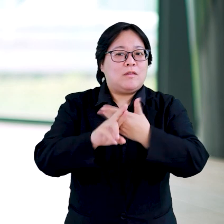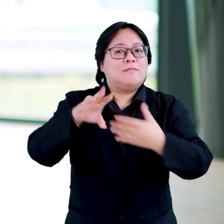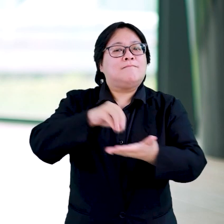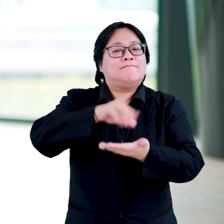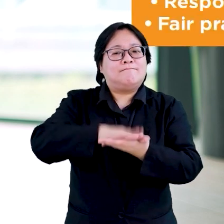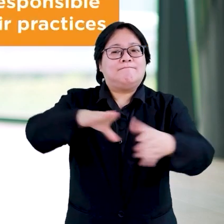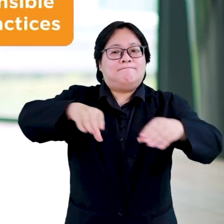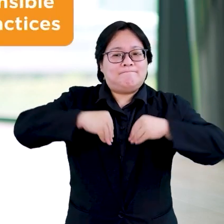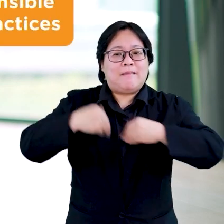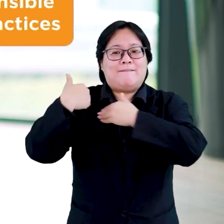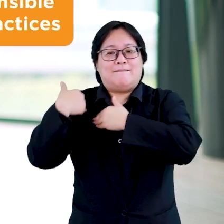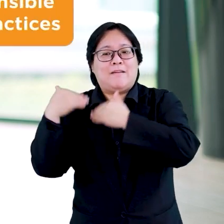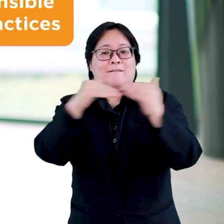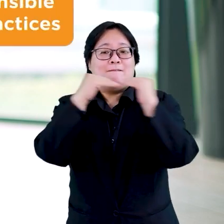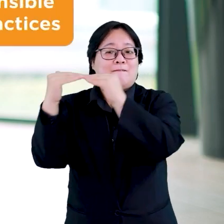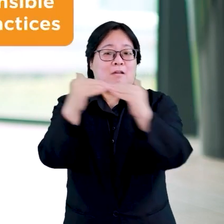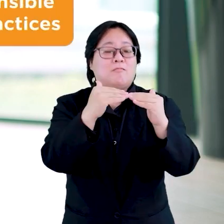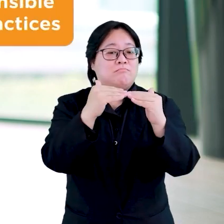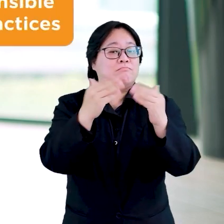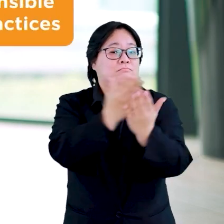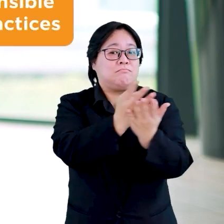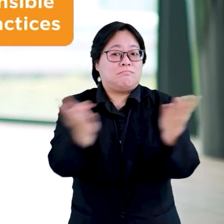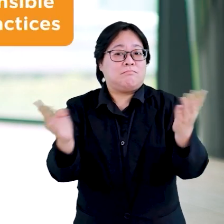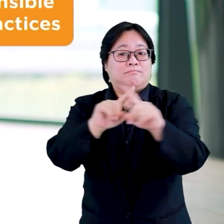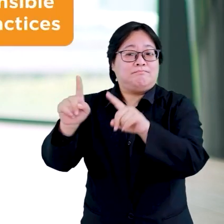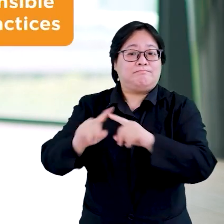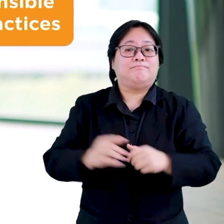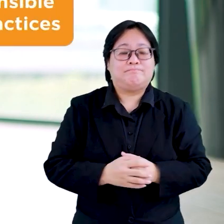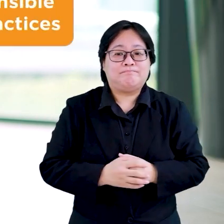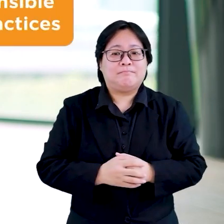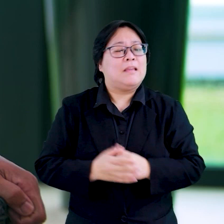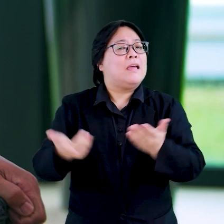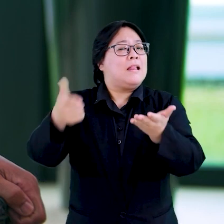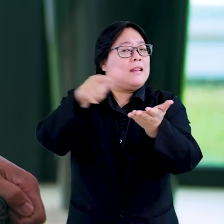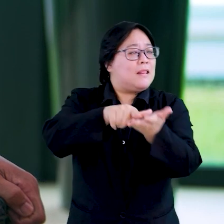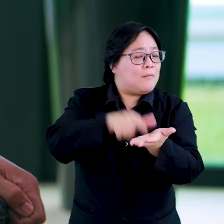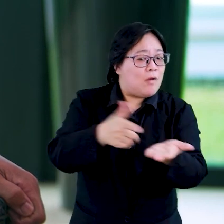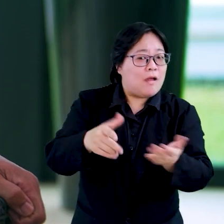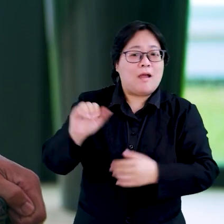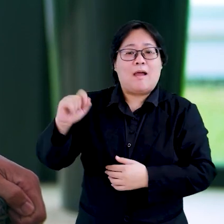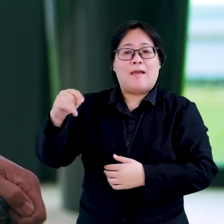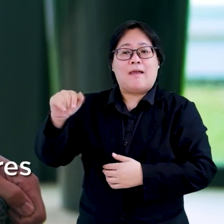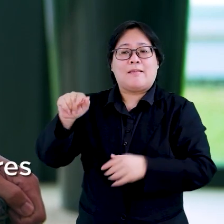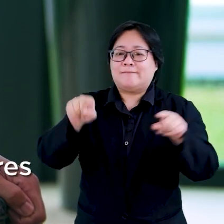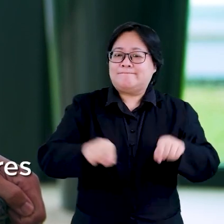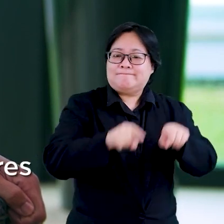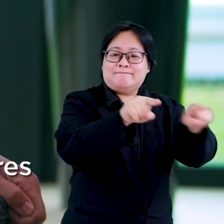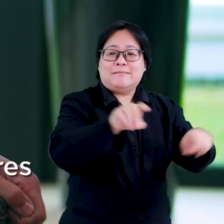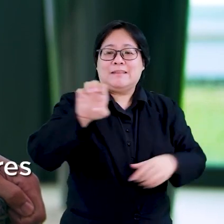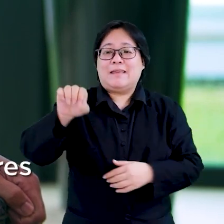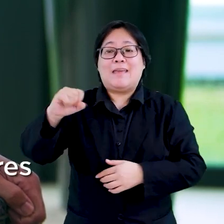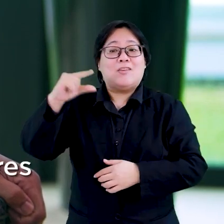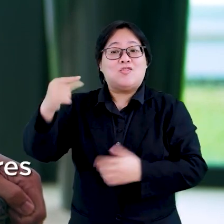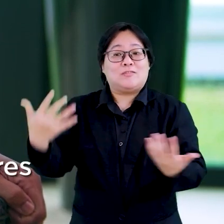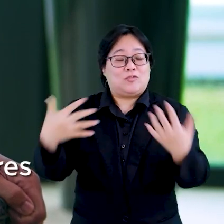risk by adopting responsible and fair practices across the value chain. When it comes to reporting, Axiata